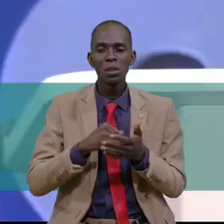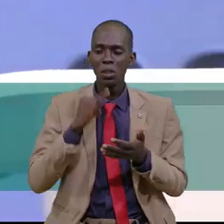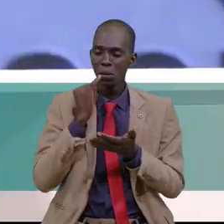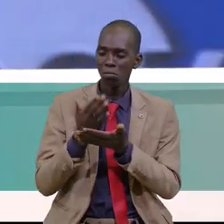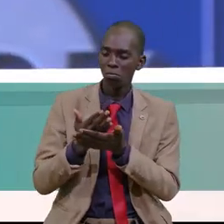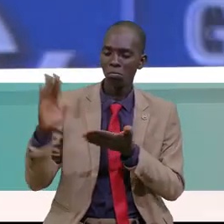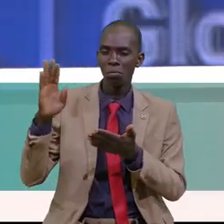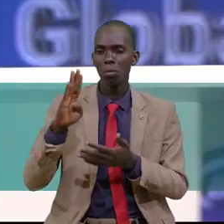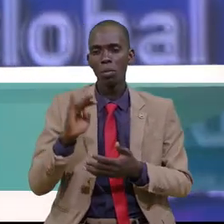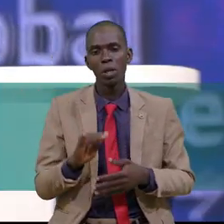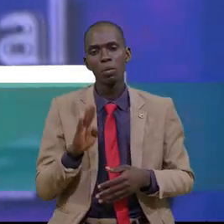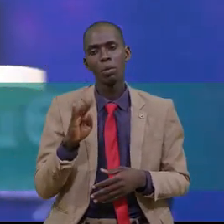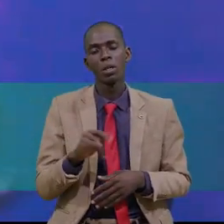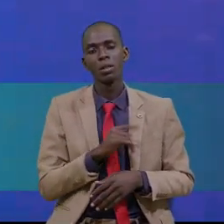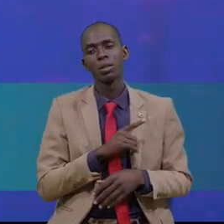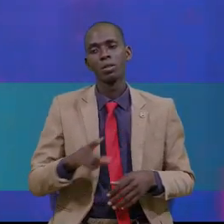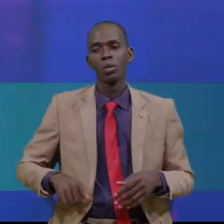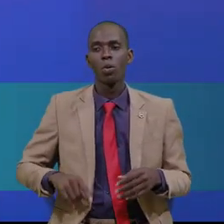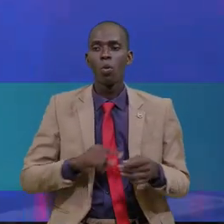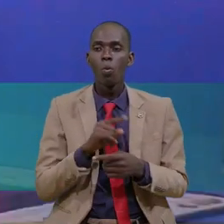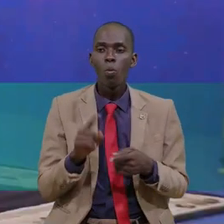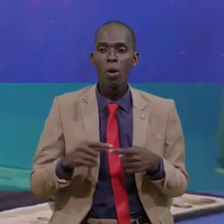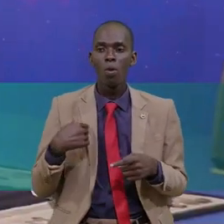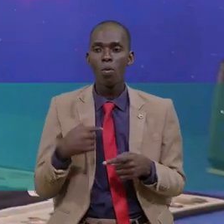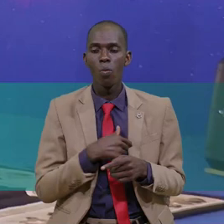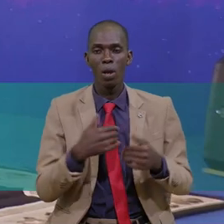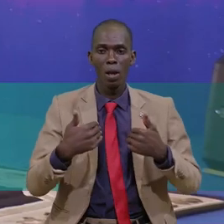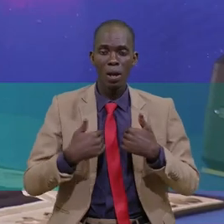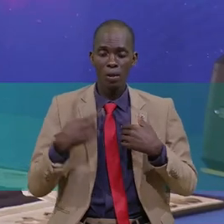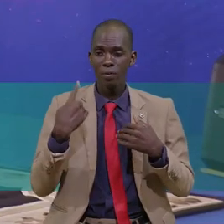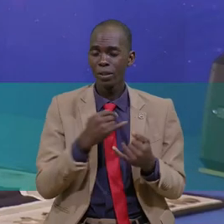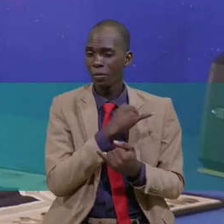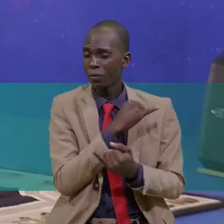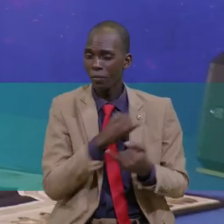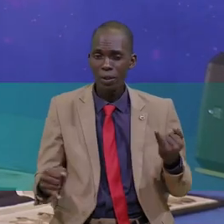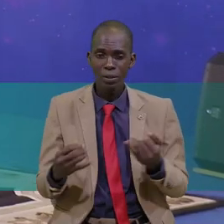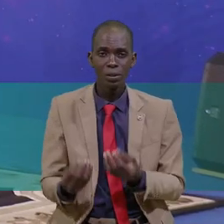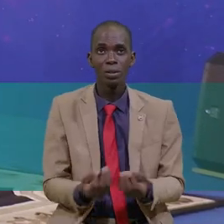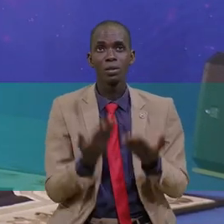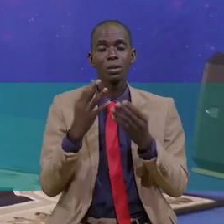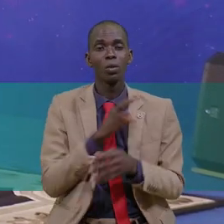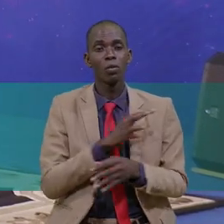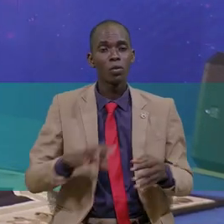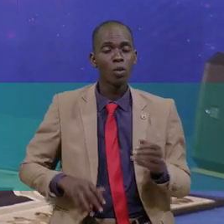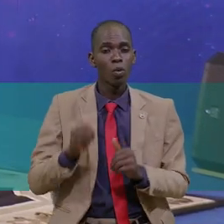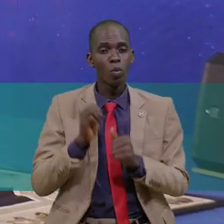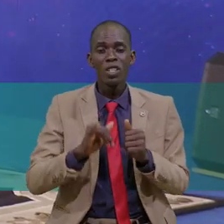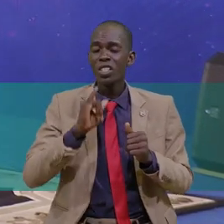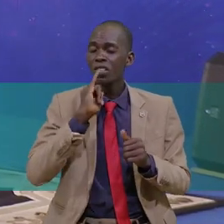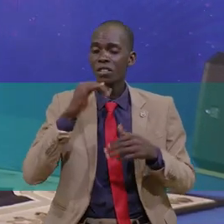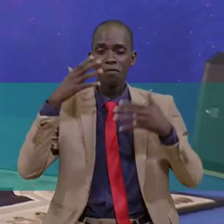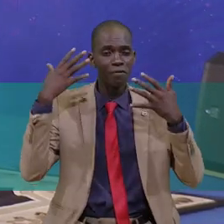we have the final sacrifice of Christ, it is finished, and it is free, and it is